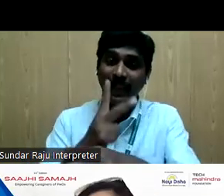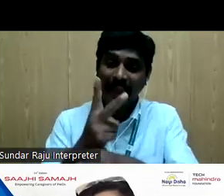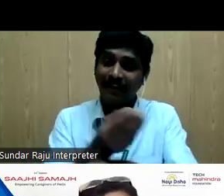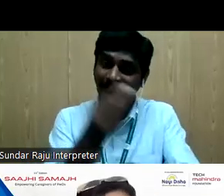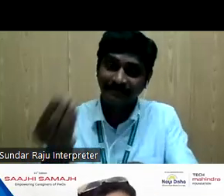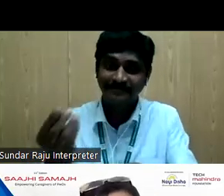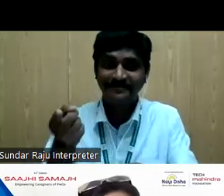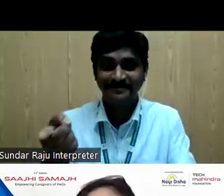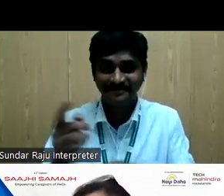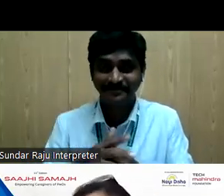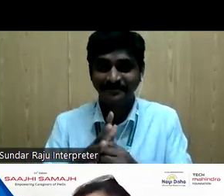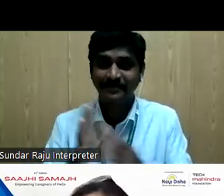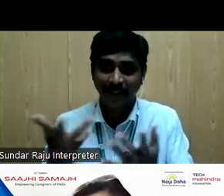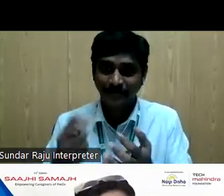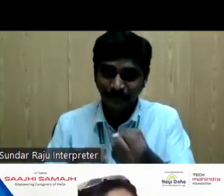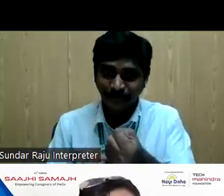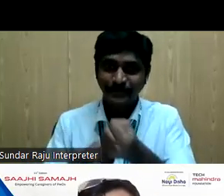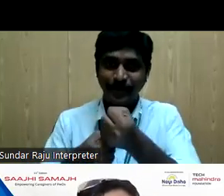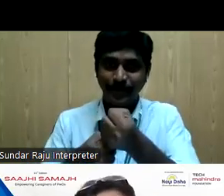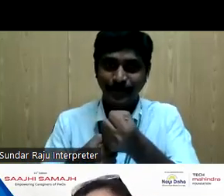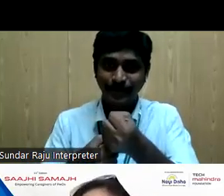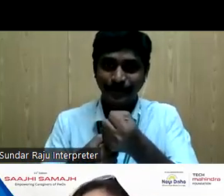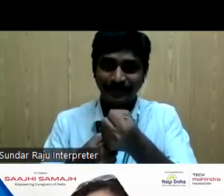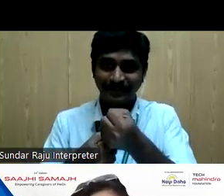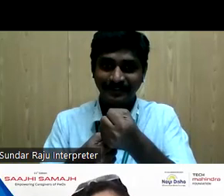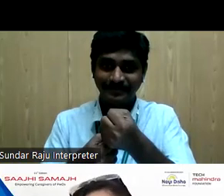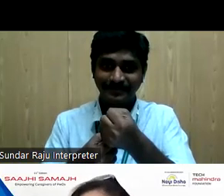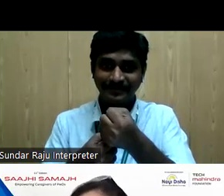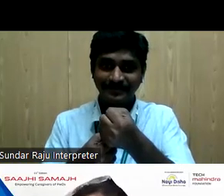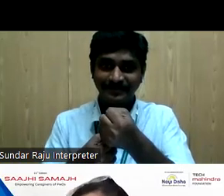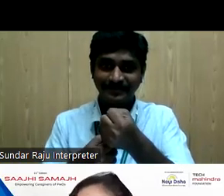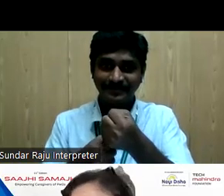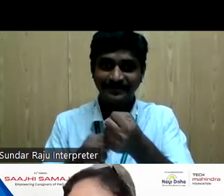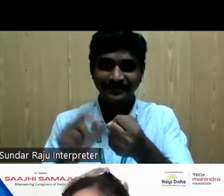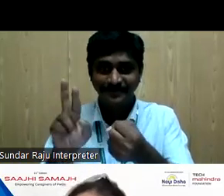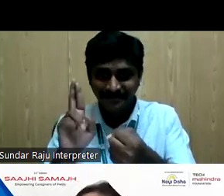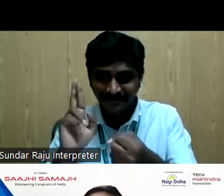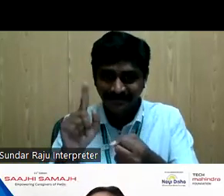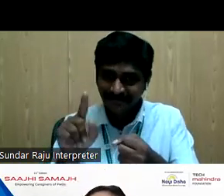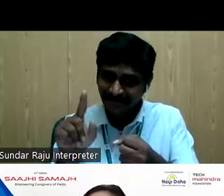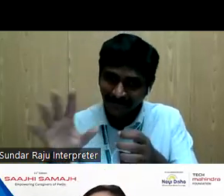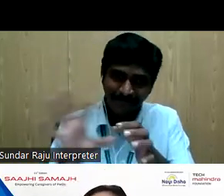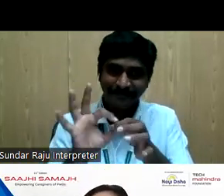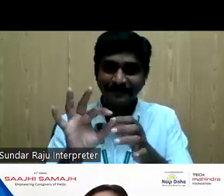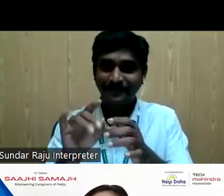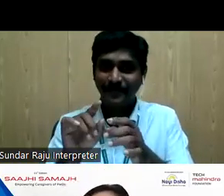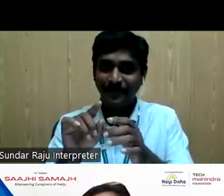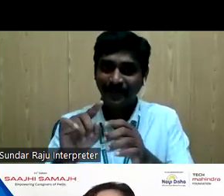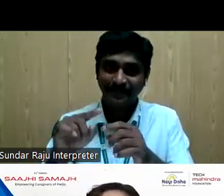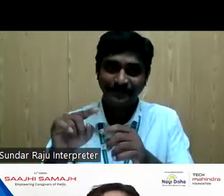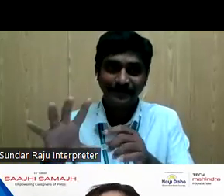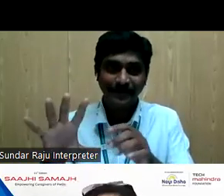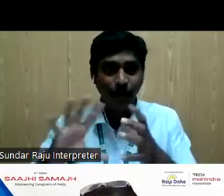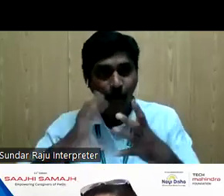in the way they need it so that they can bring out a change in their children.